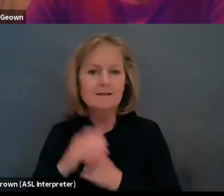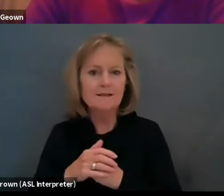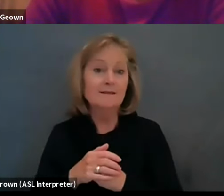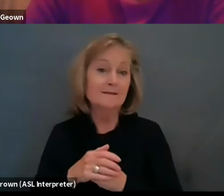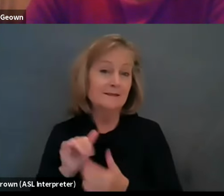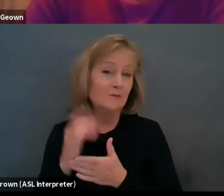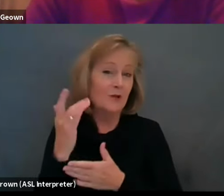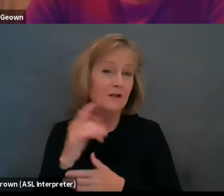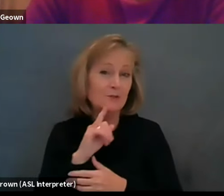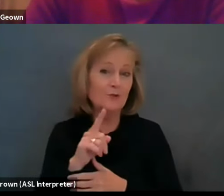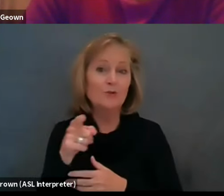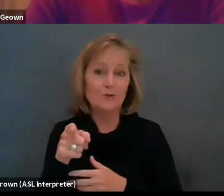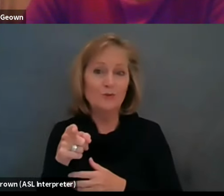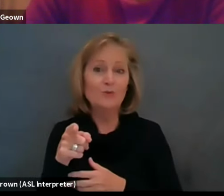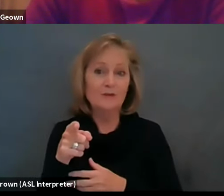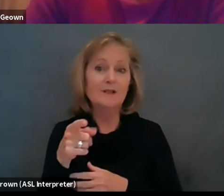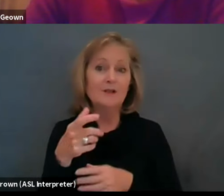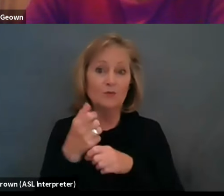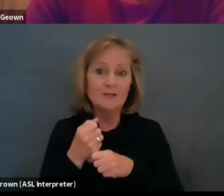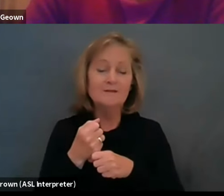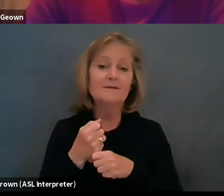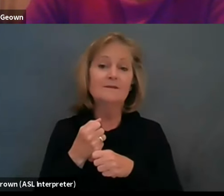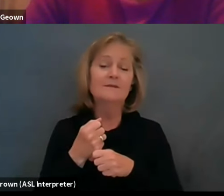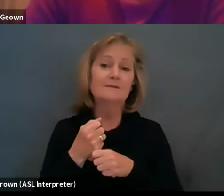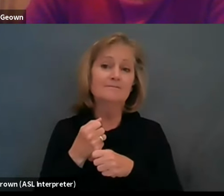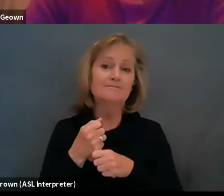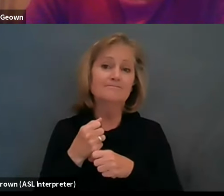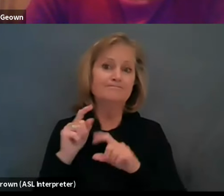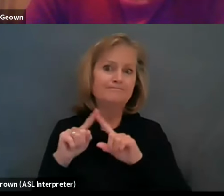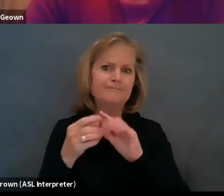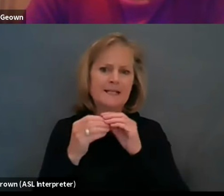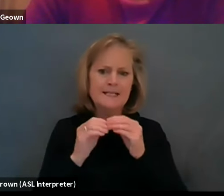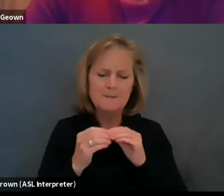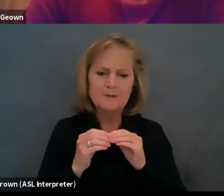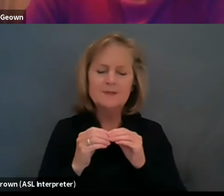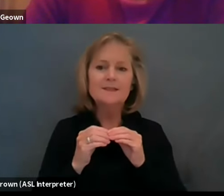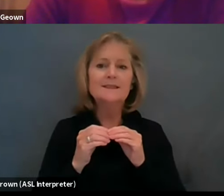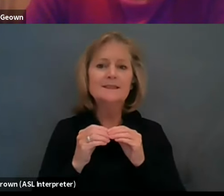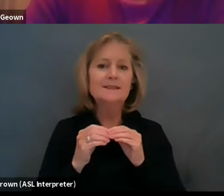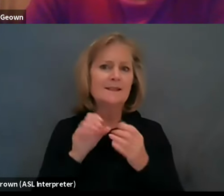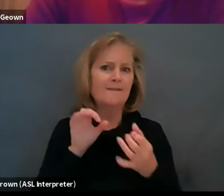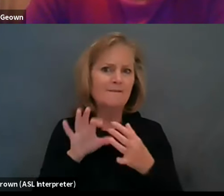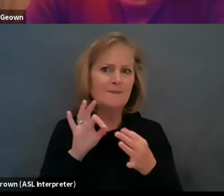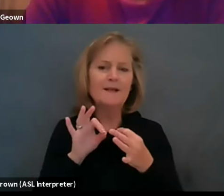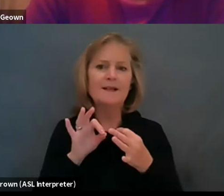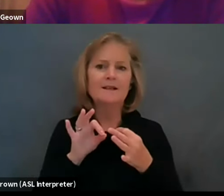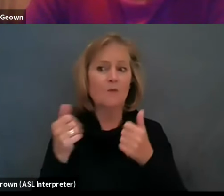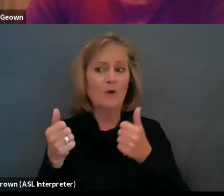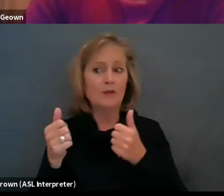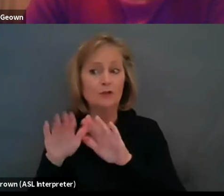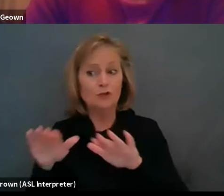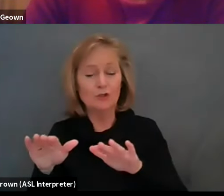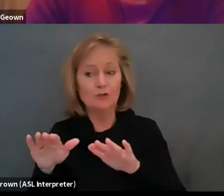sure you have received various numbers of feedback on whether children